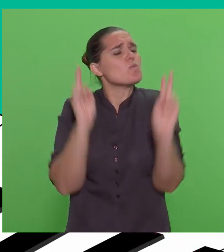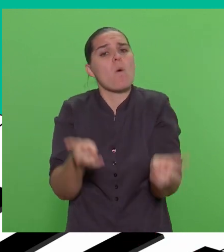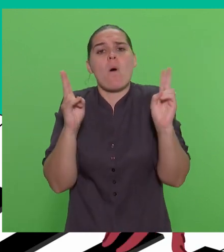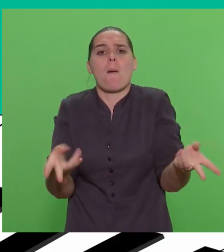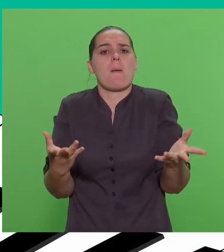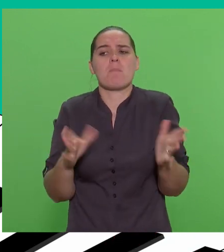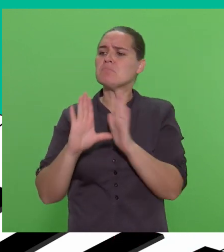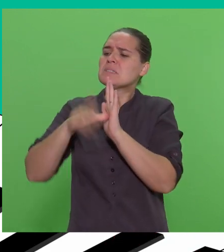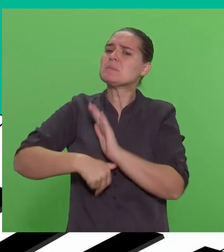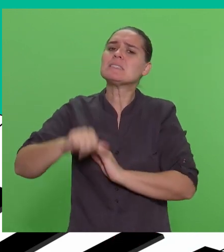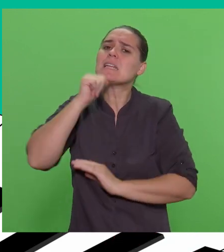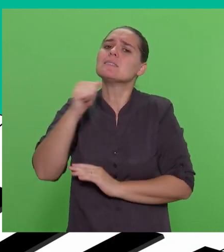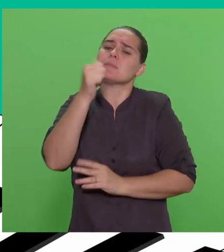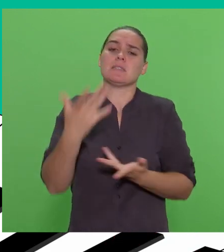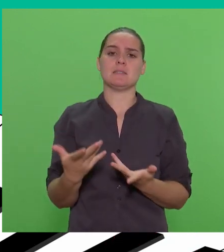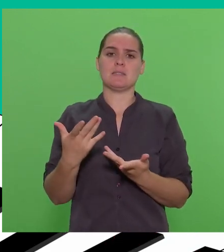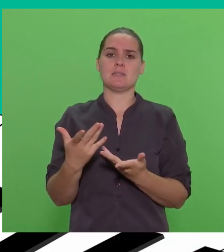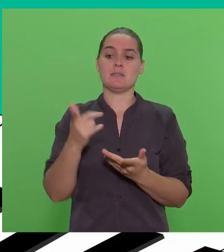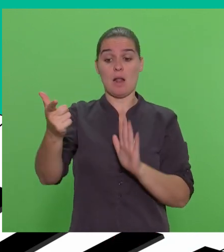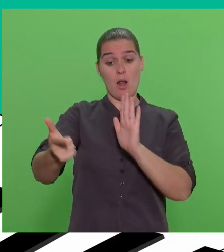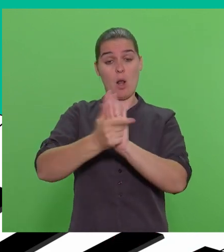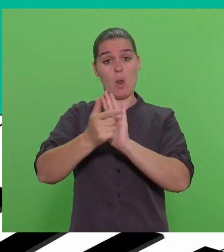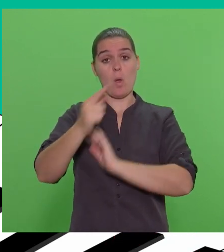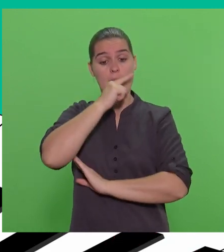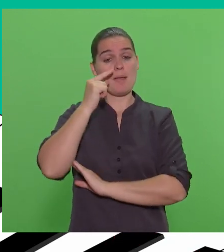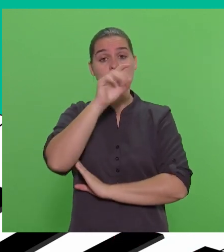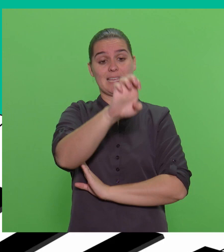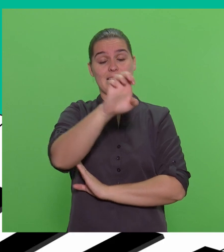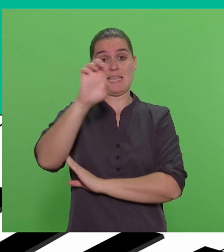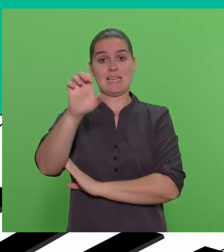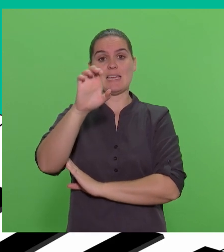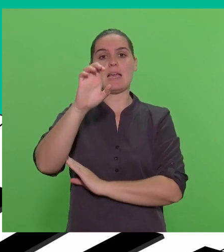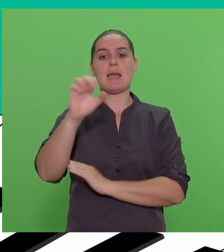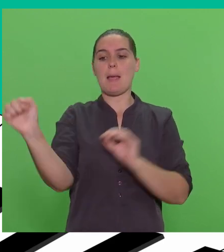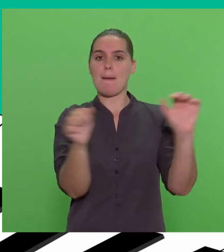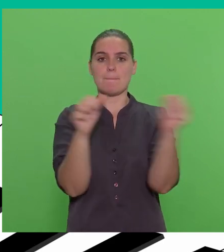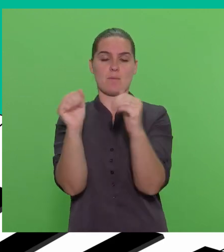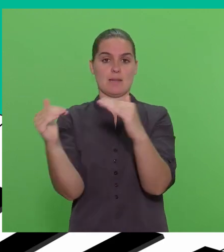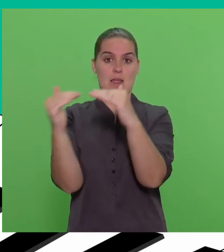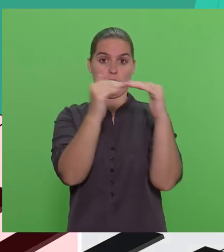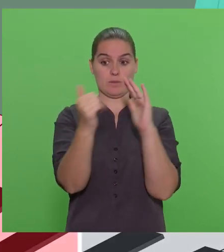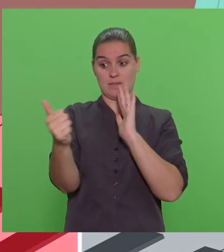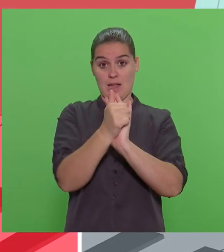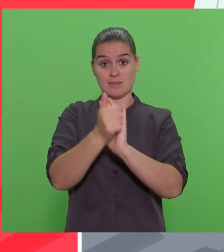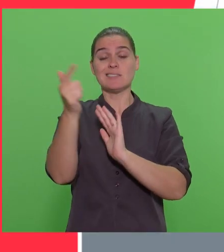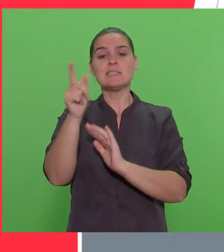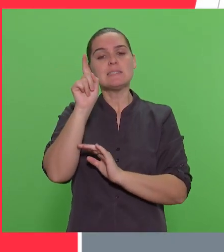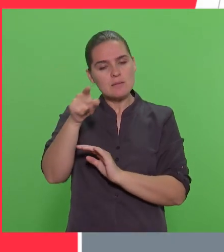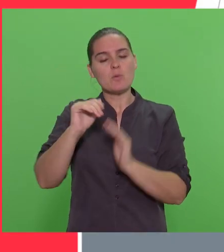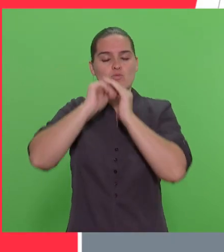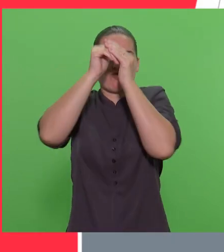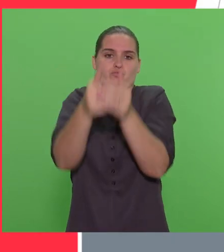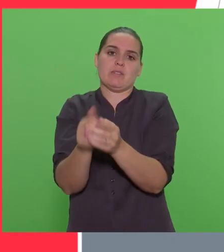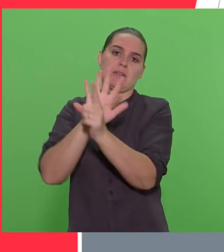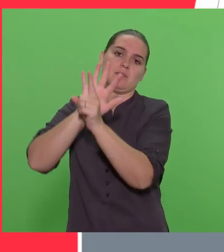won't impact a person's ability to do the job. The Employment Equity Act was introduced to help prevent any